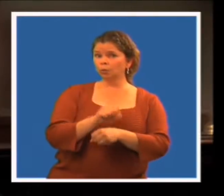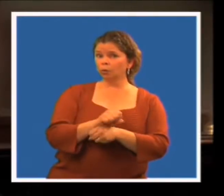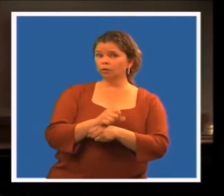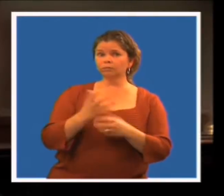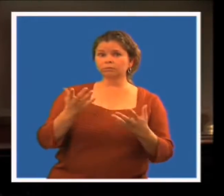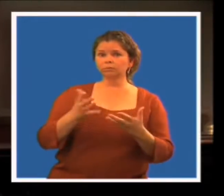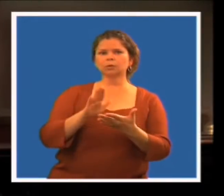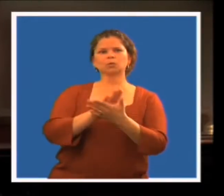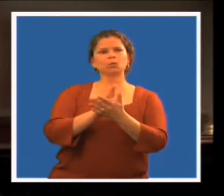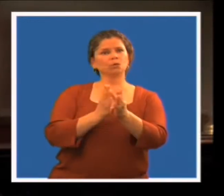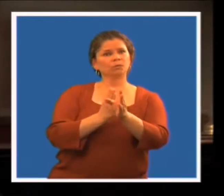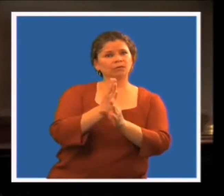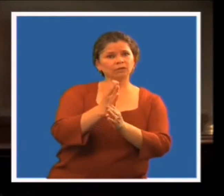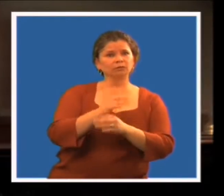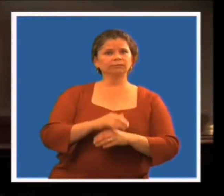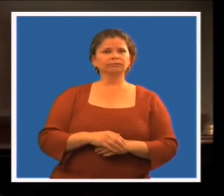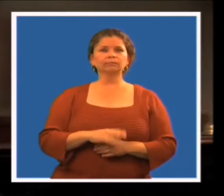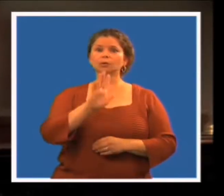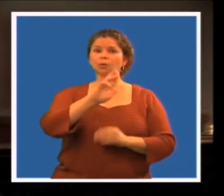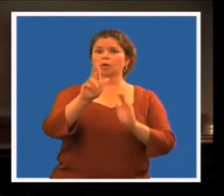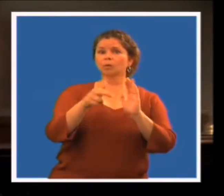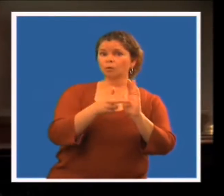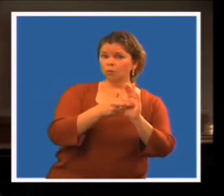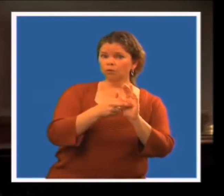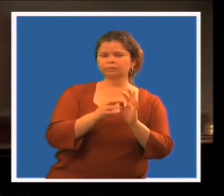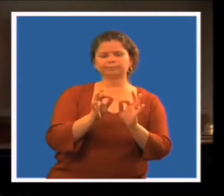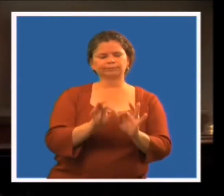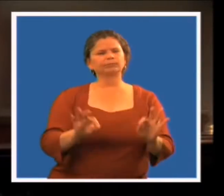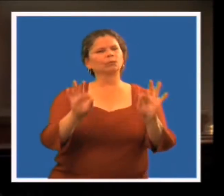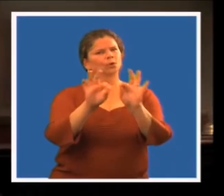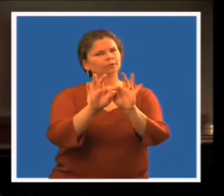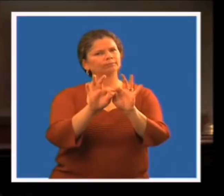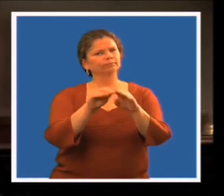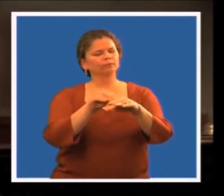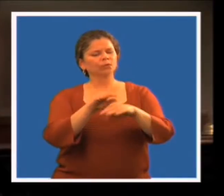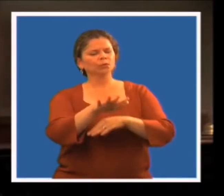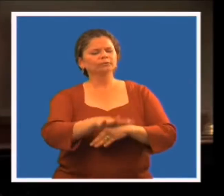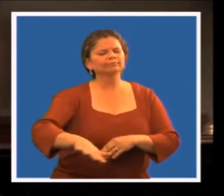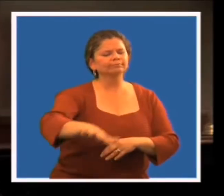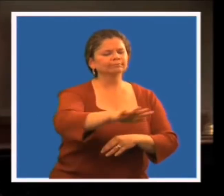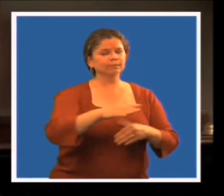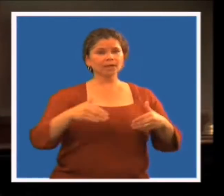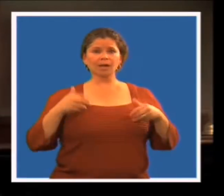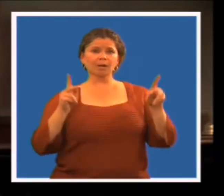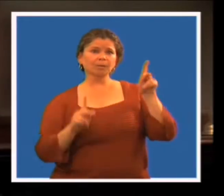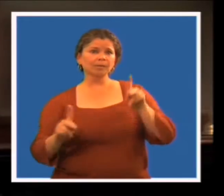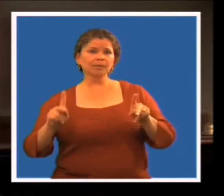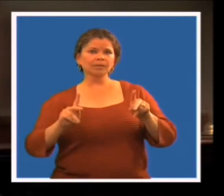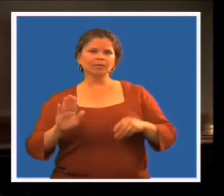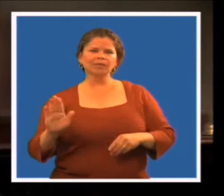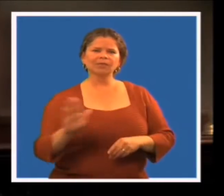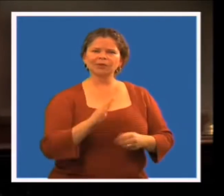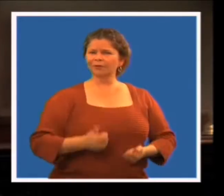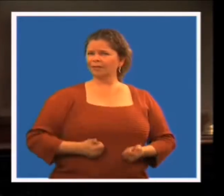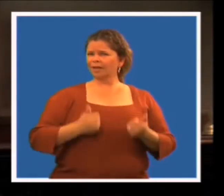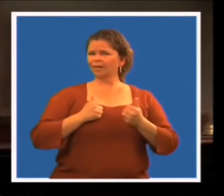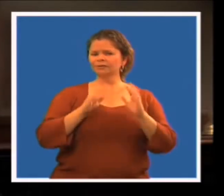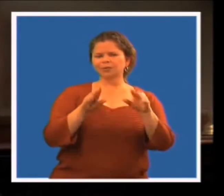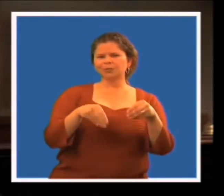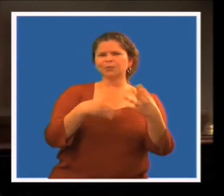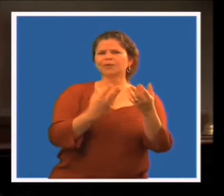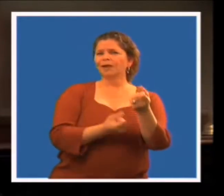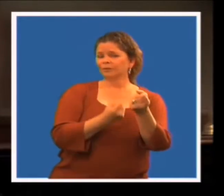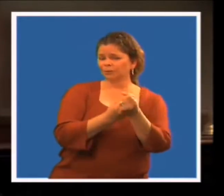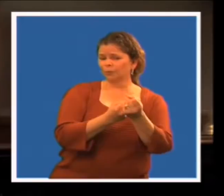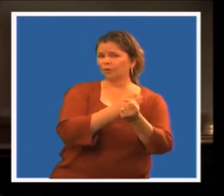people. Oftentimes, you may be the only role models outside of immediate family, making your